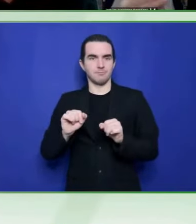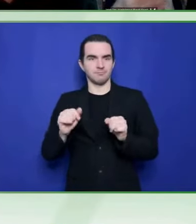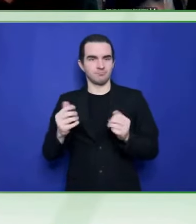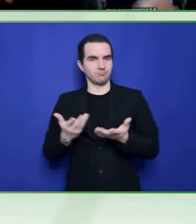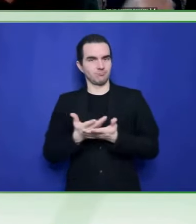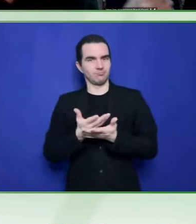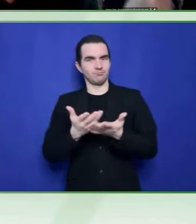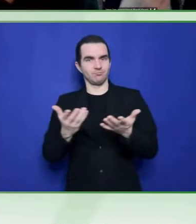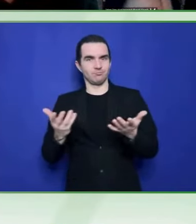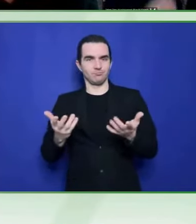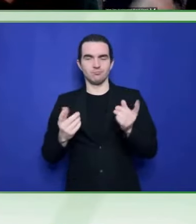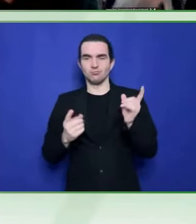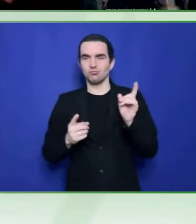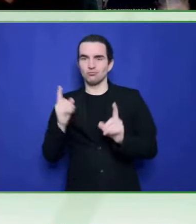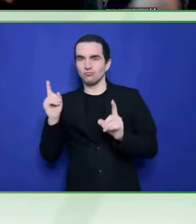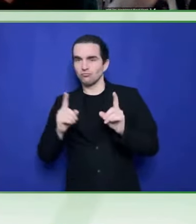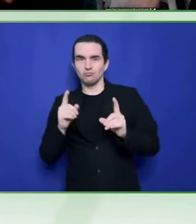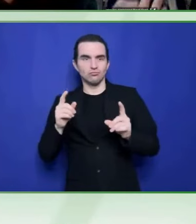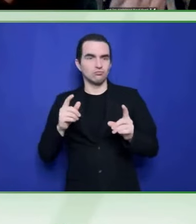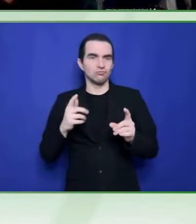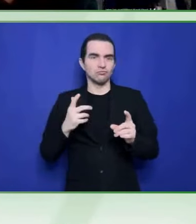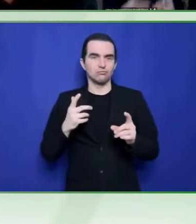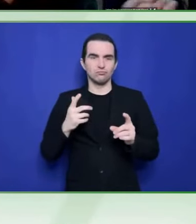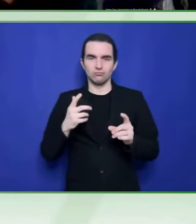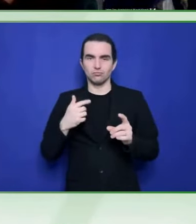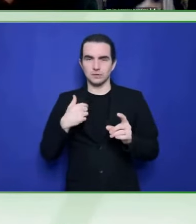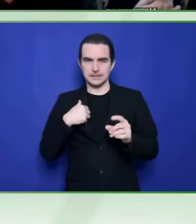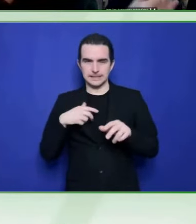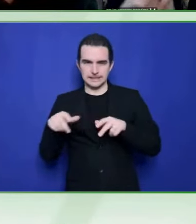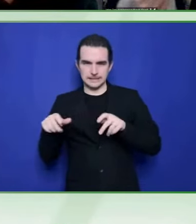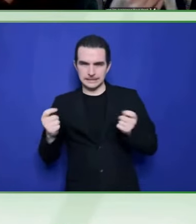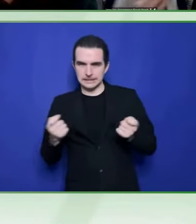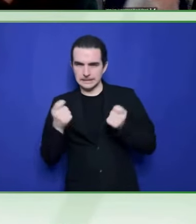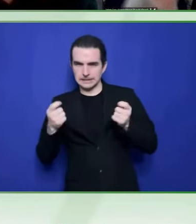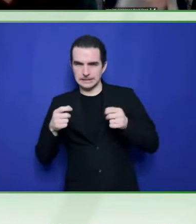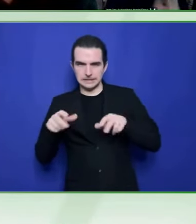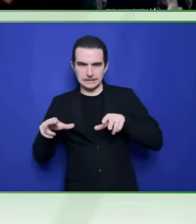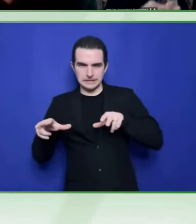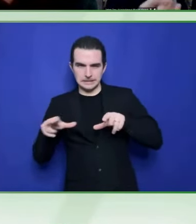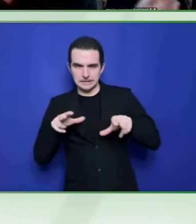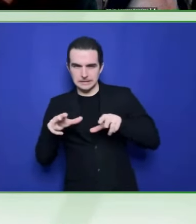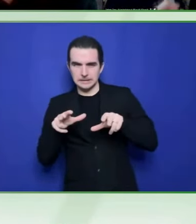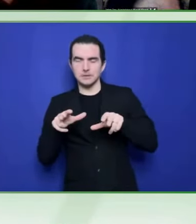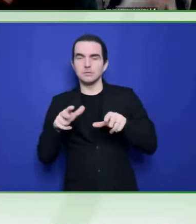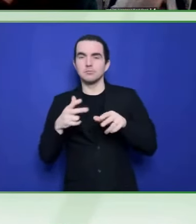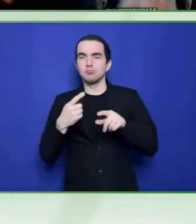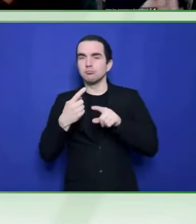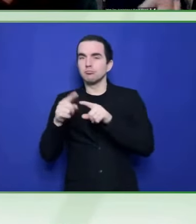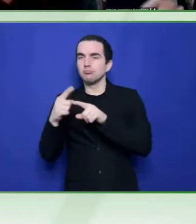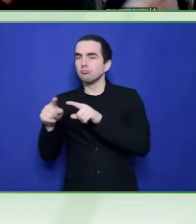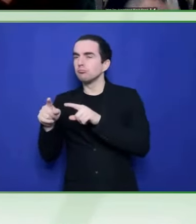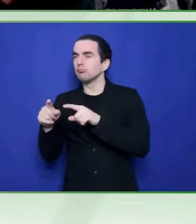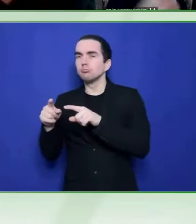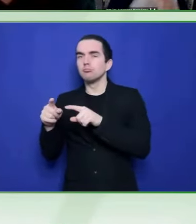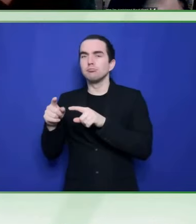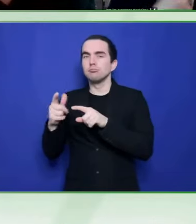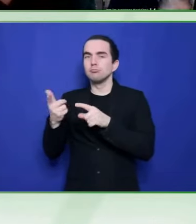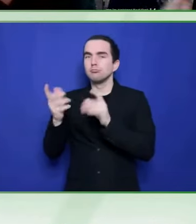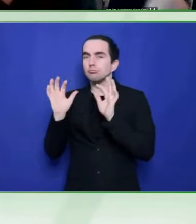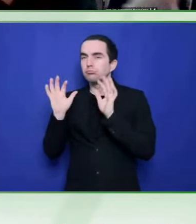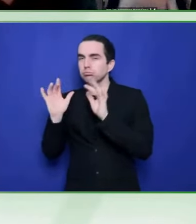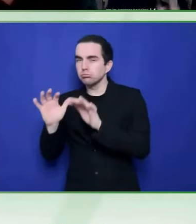day, right, public awareness, and we also practice